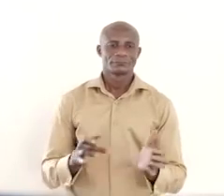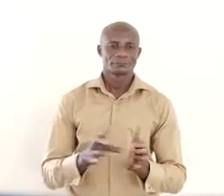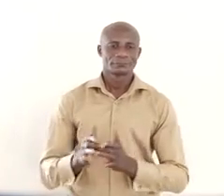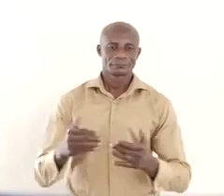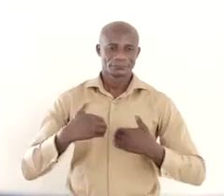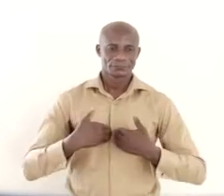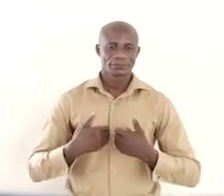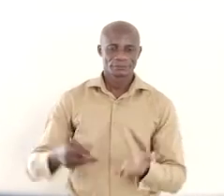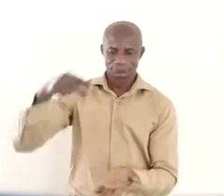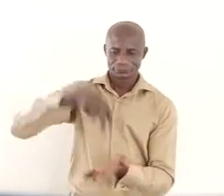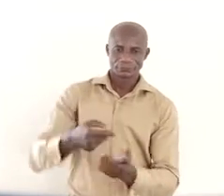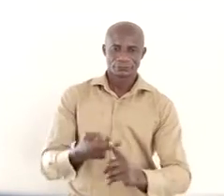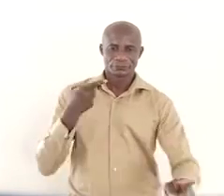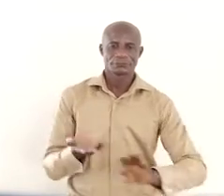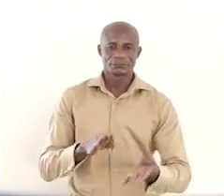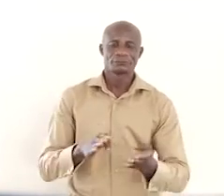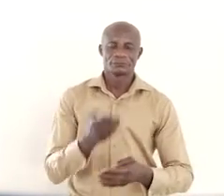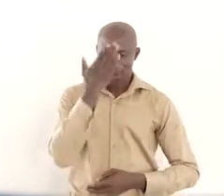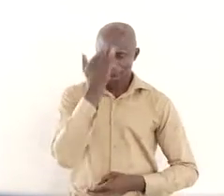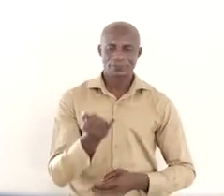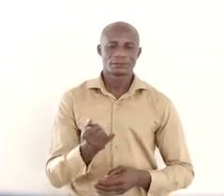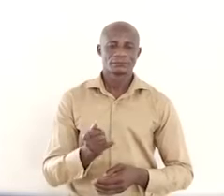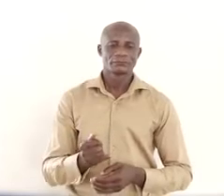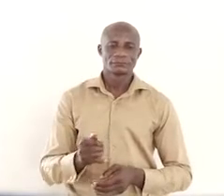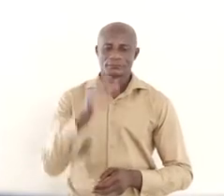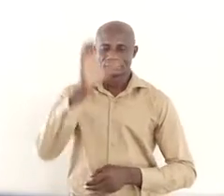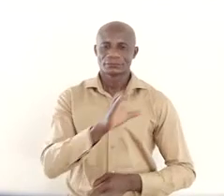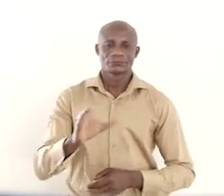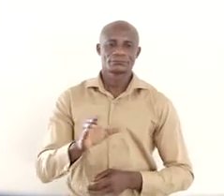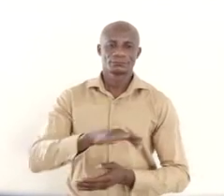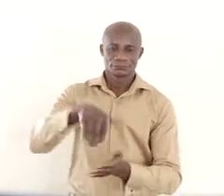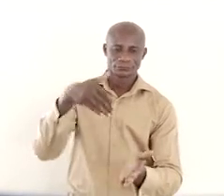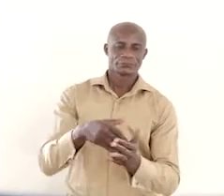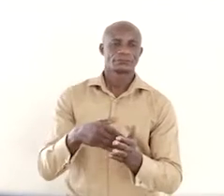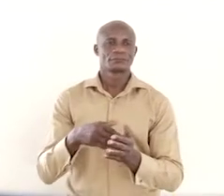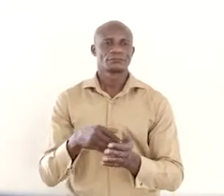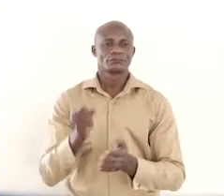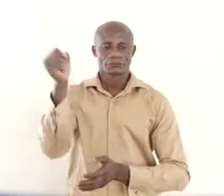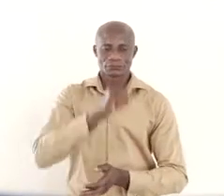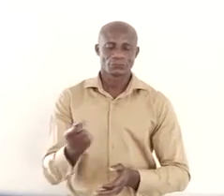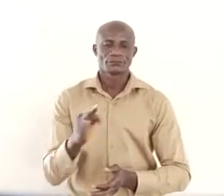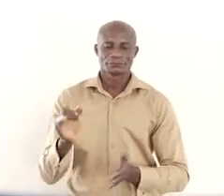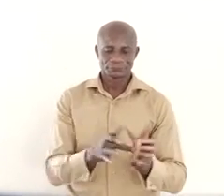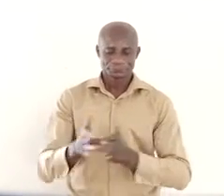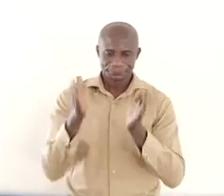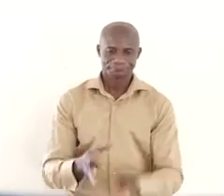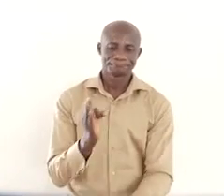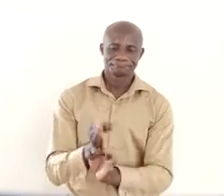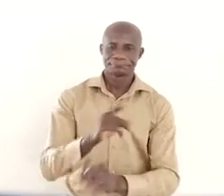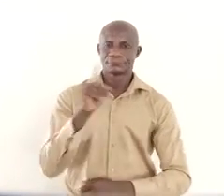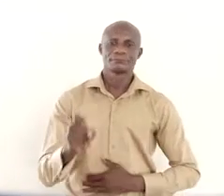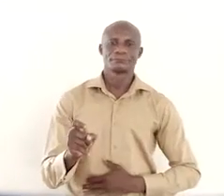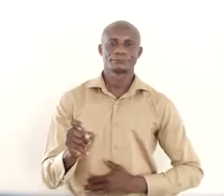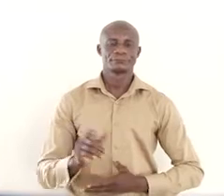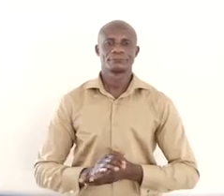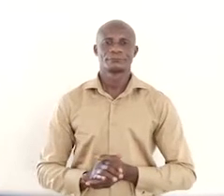cross? Why does the cross remain the central image, the central symbol of the Christian